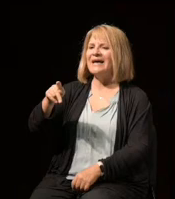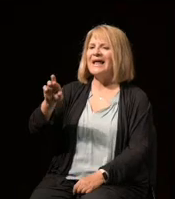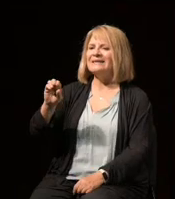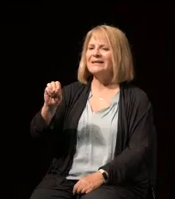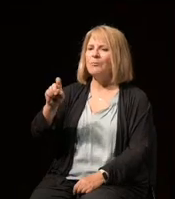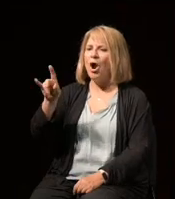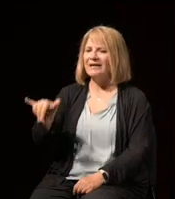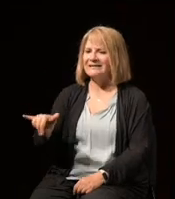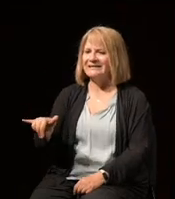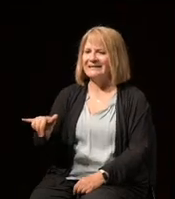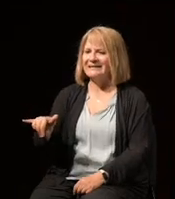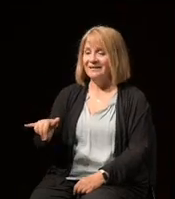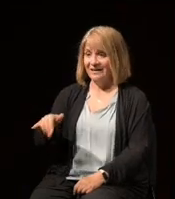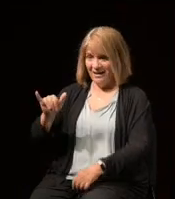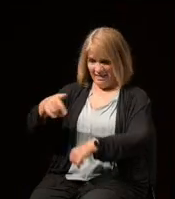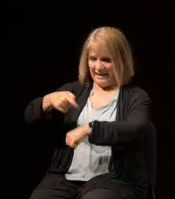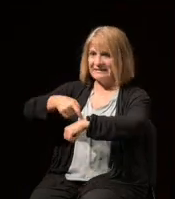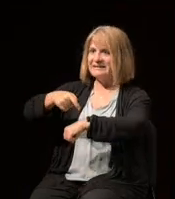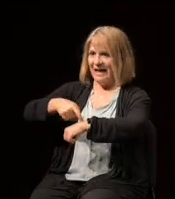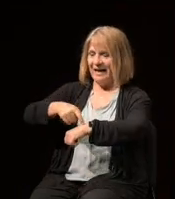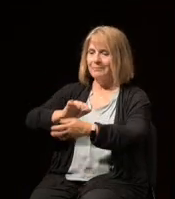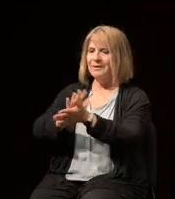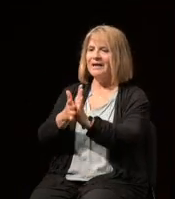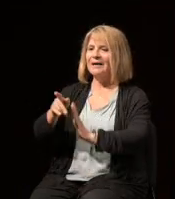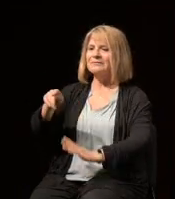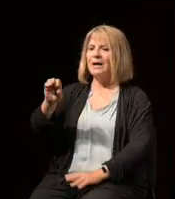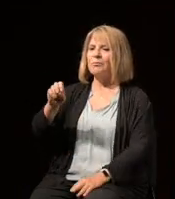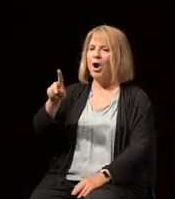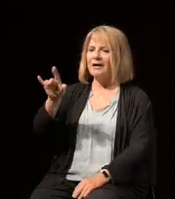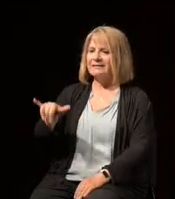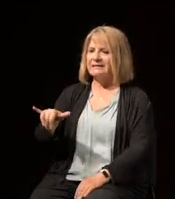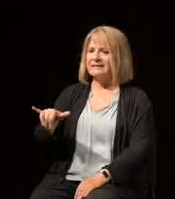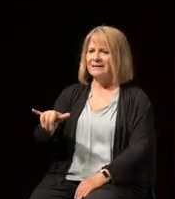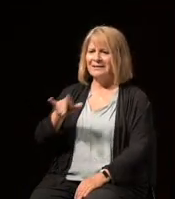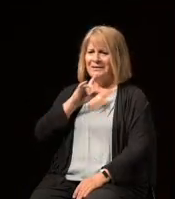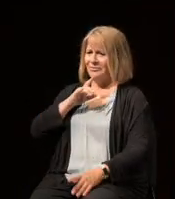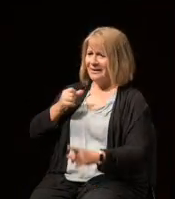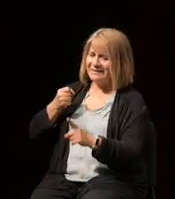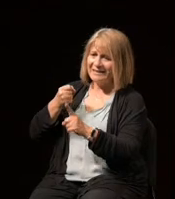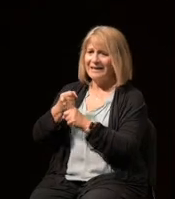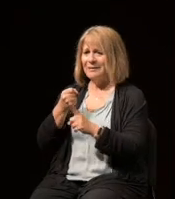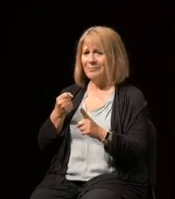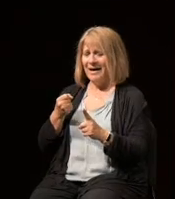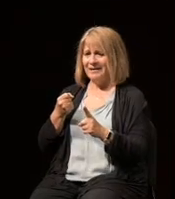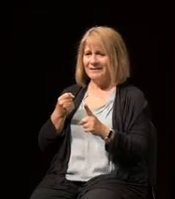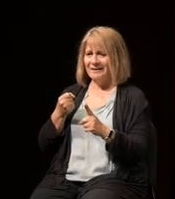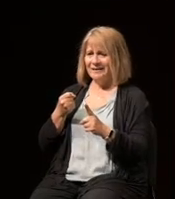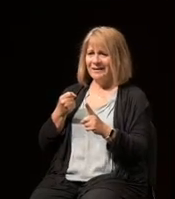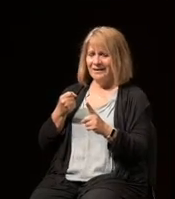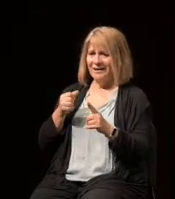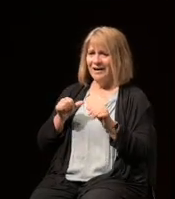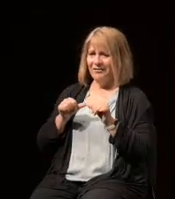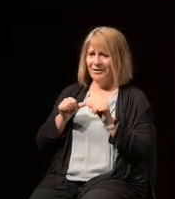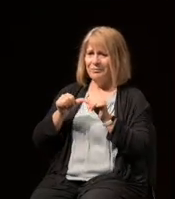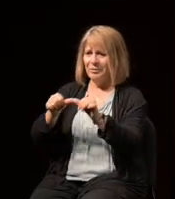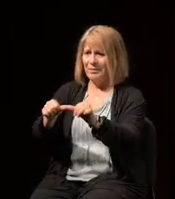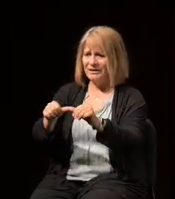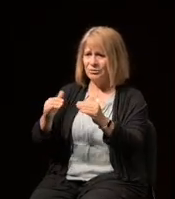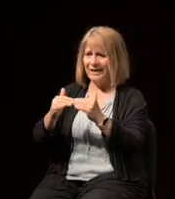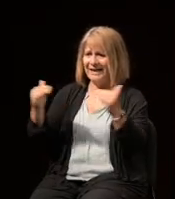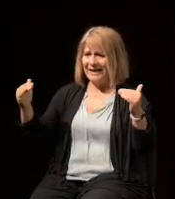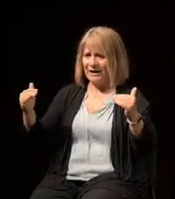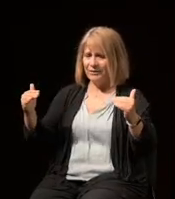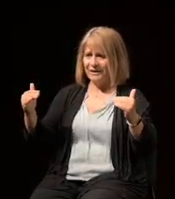like time as a proxy, it really has the impact of being a perpetuating inequity,